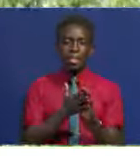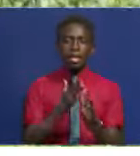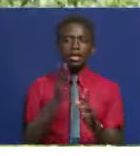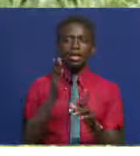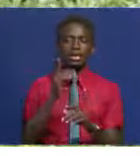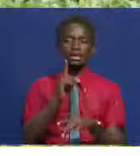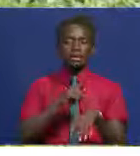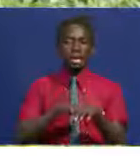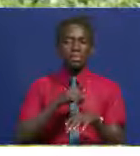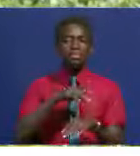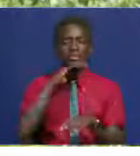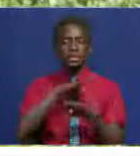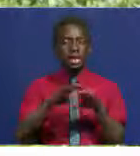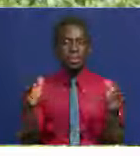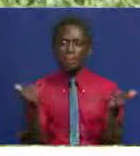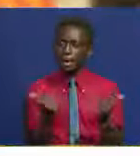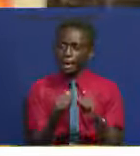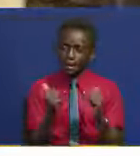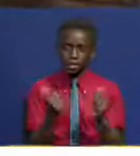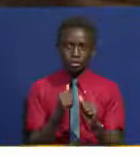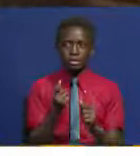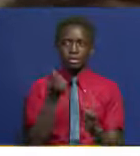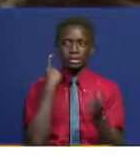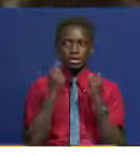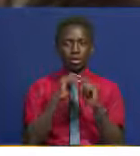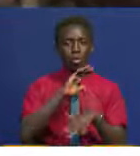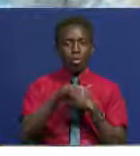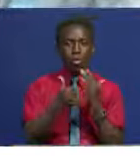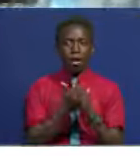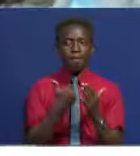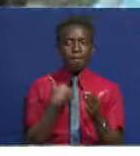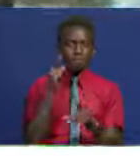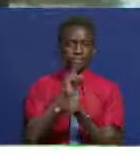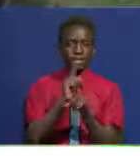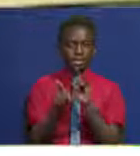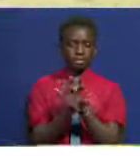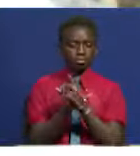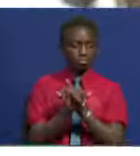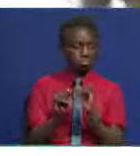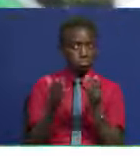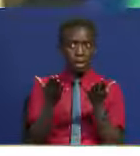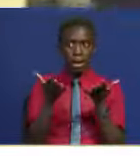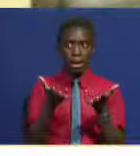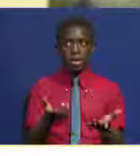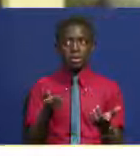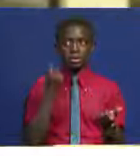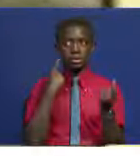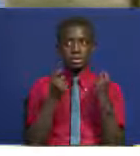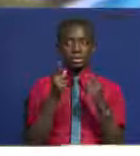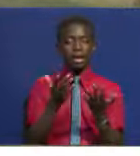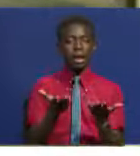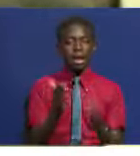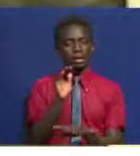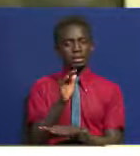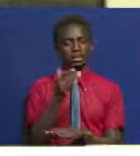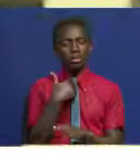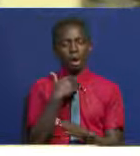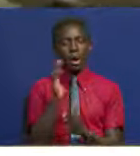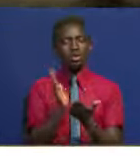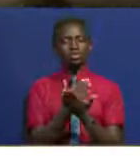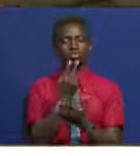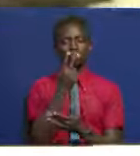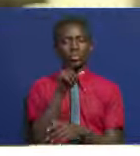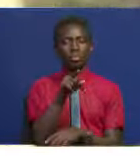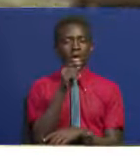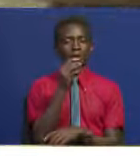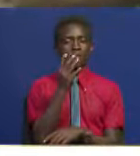will not destroy any tea in its possession. A section of tea buyers have been calling for the abolishment of the $2.43